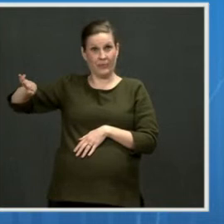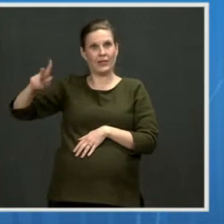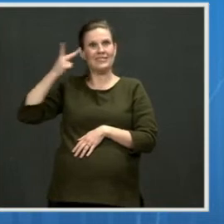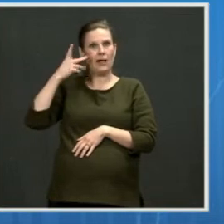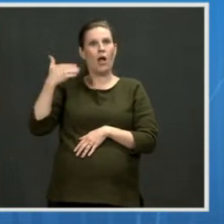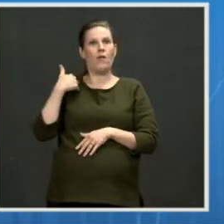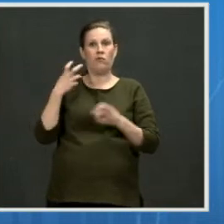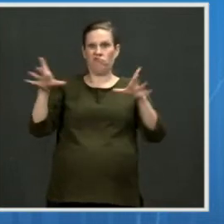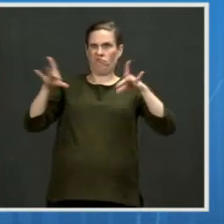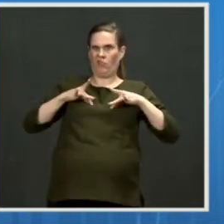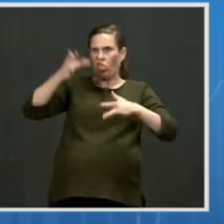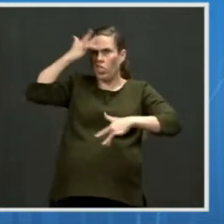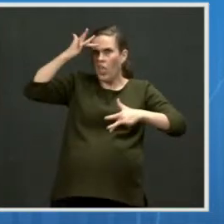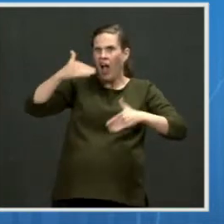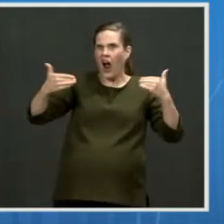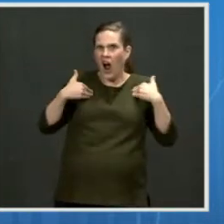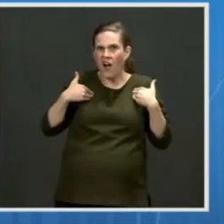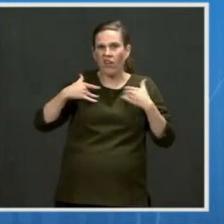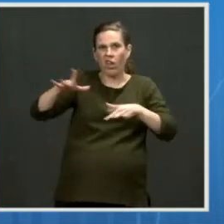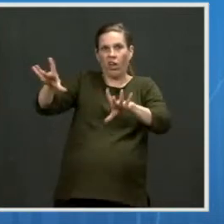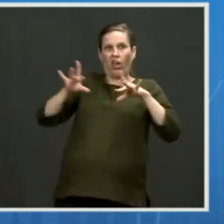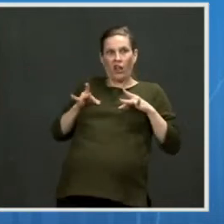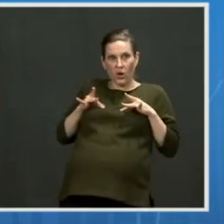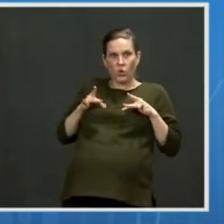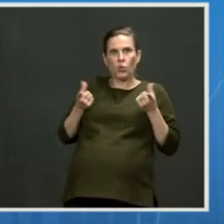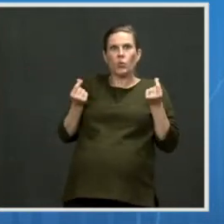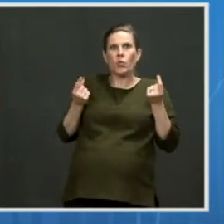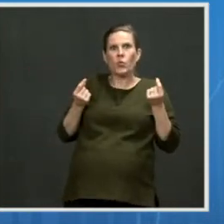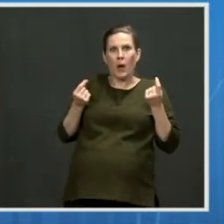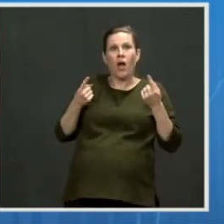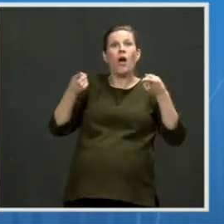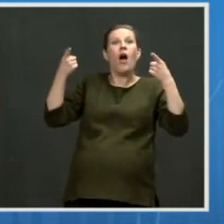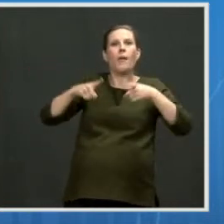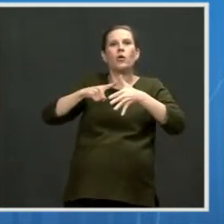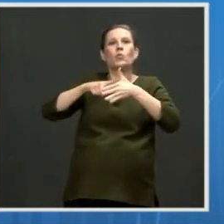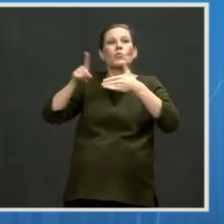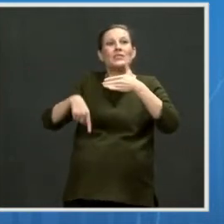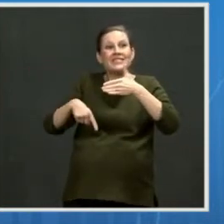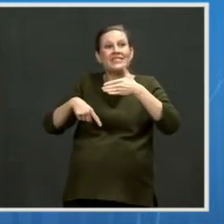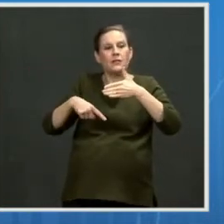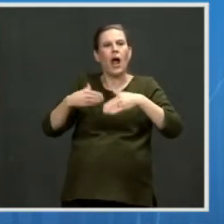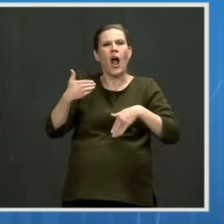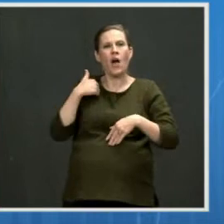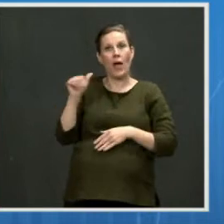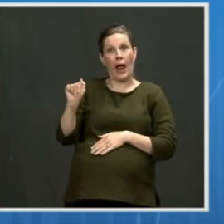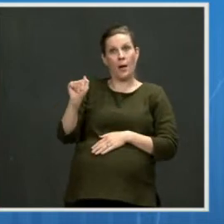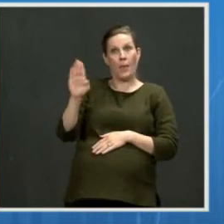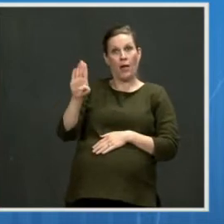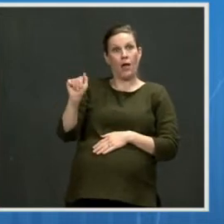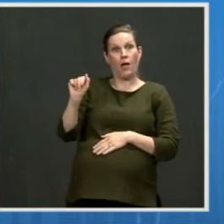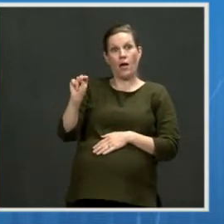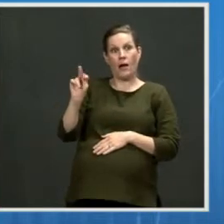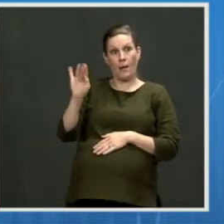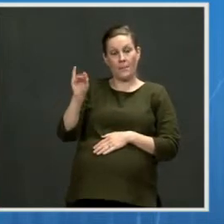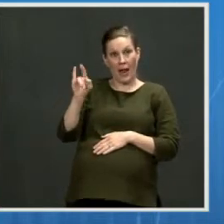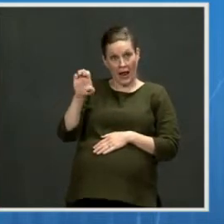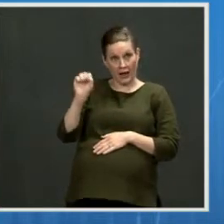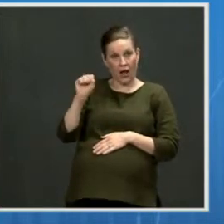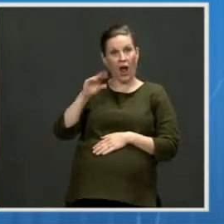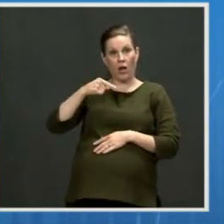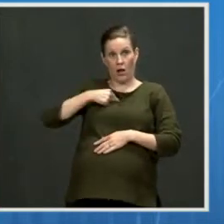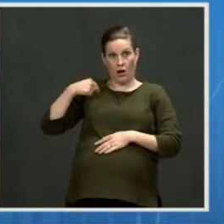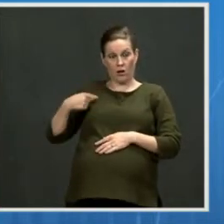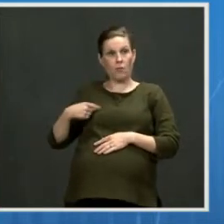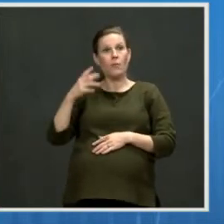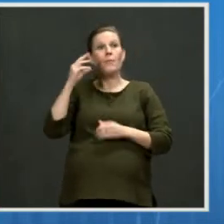Multiple components of the immune response are operative. Antibodies, but also something we don't pay much attention to, and